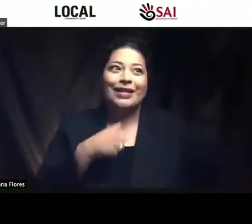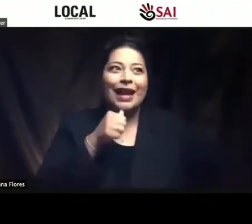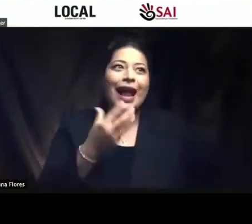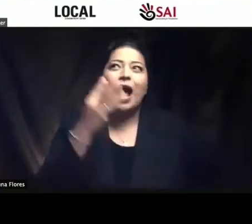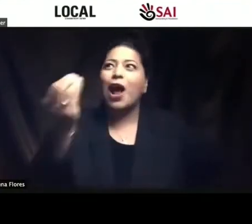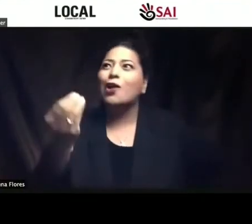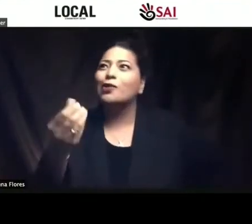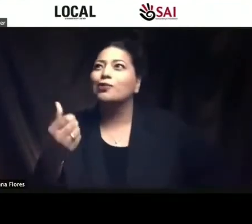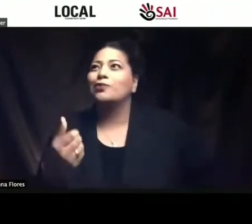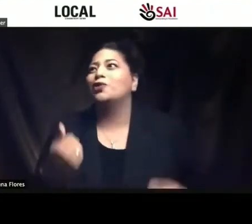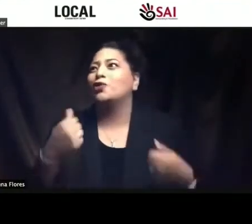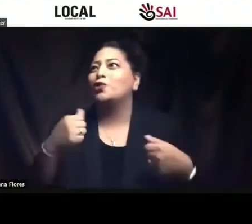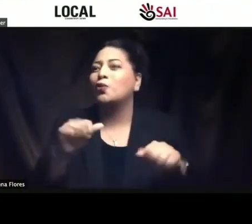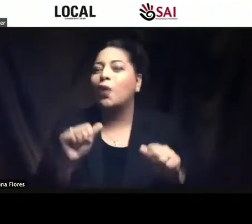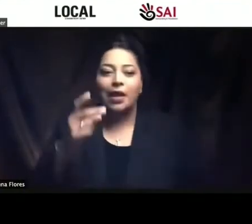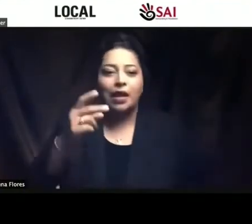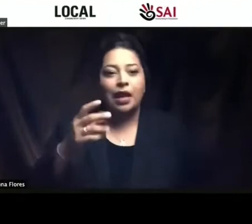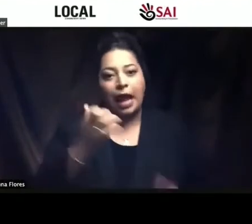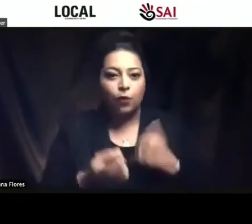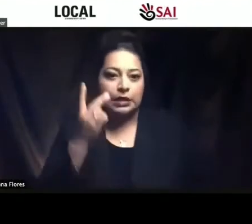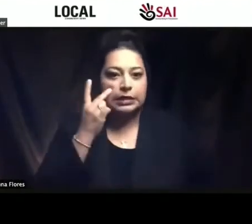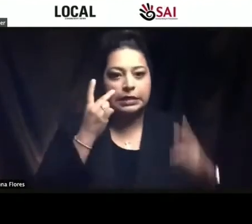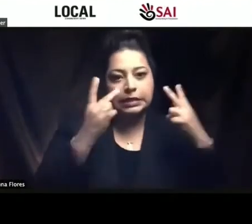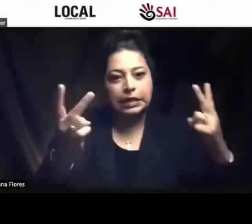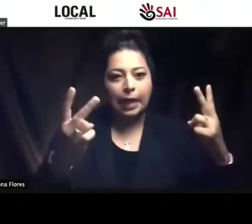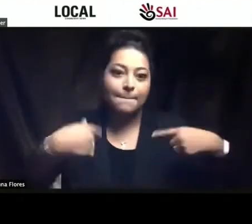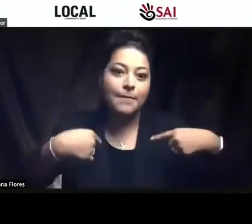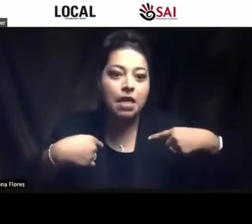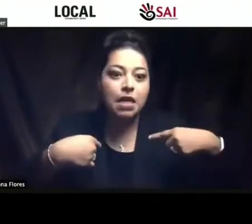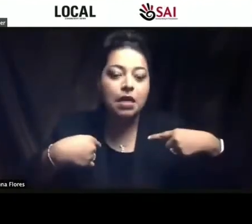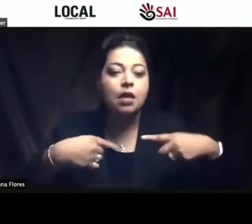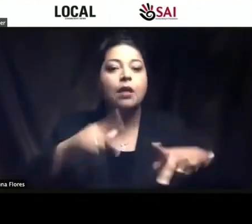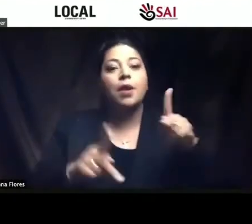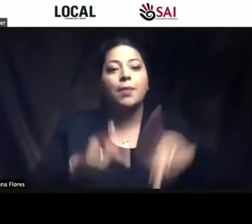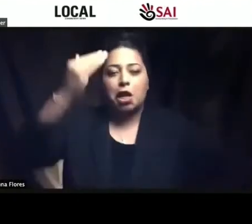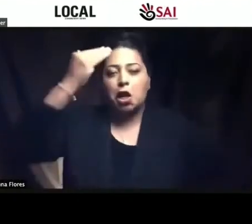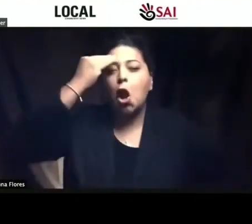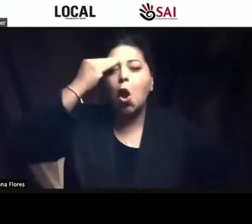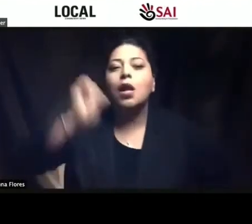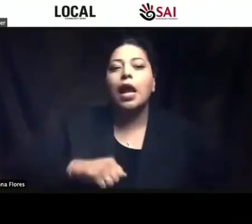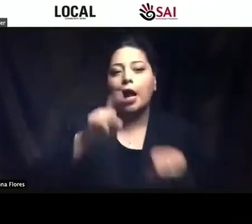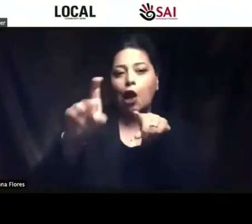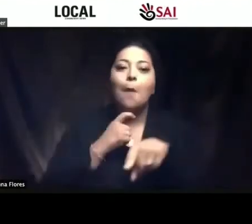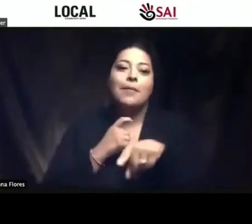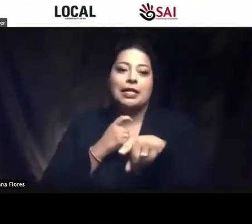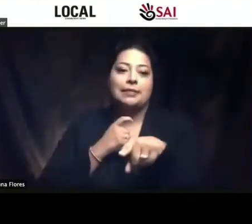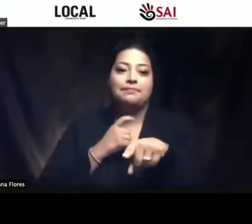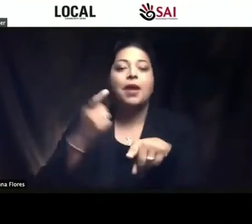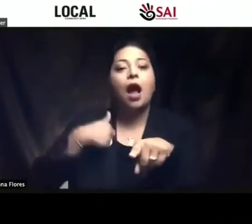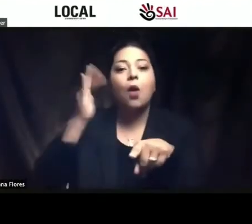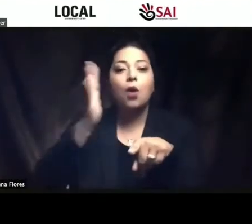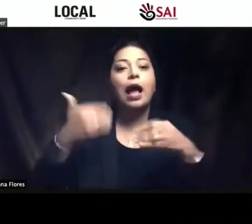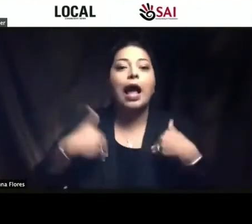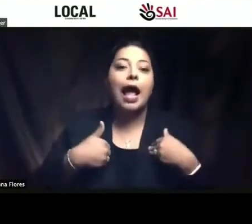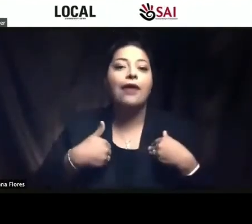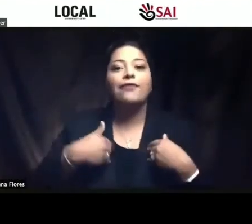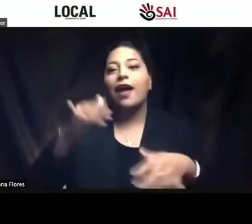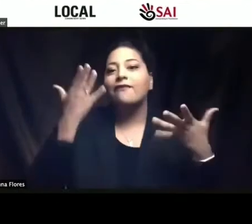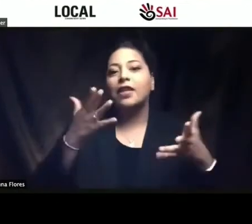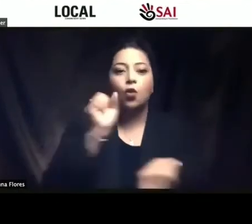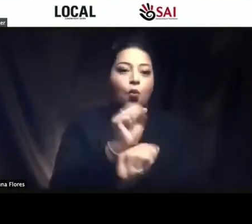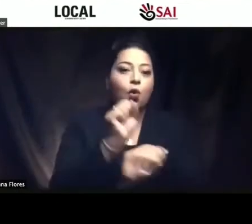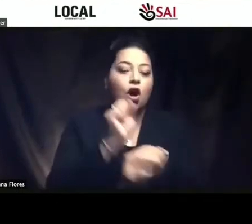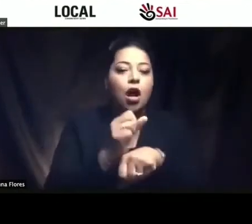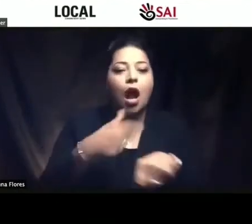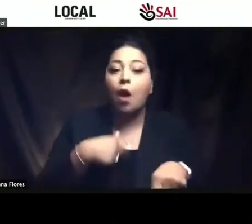to be seen by everybody when those people who know me know that they can call on me. I'm going to get the job done. I'm